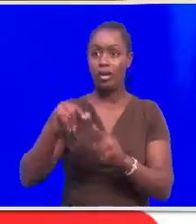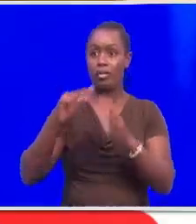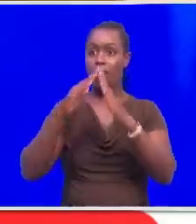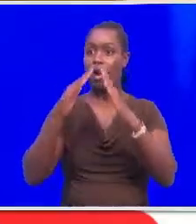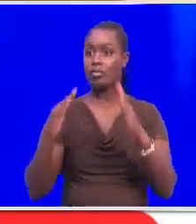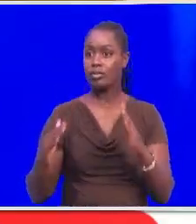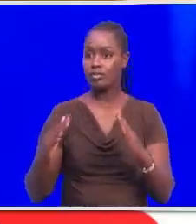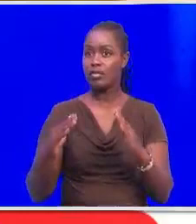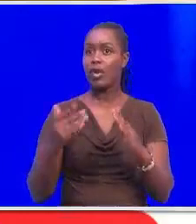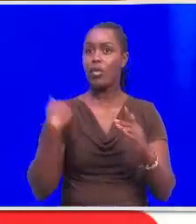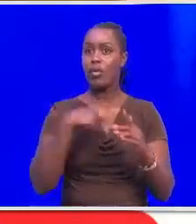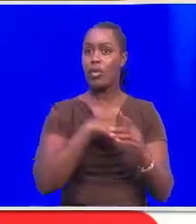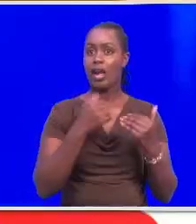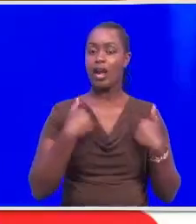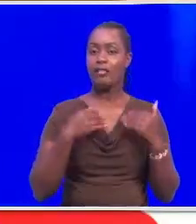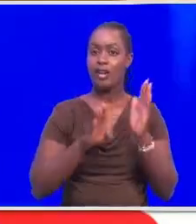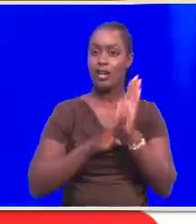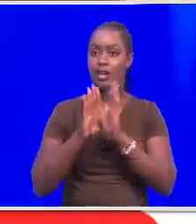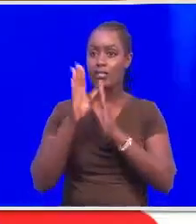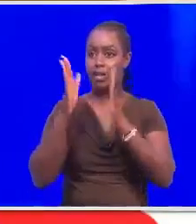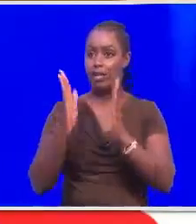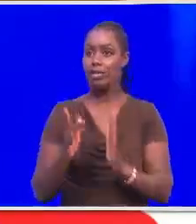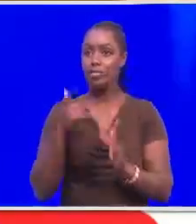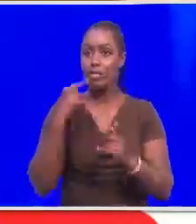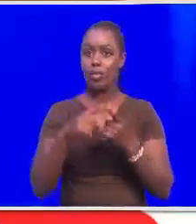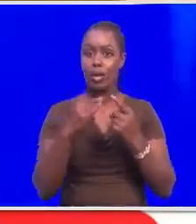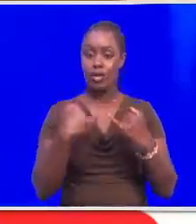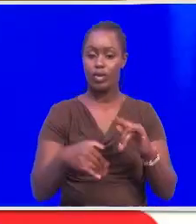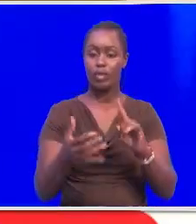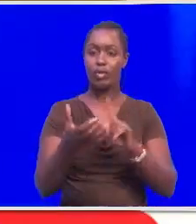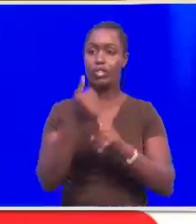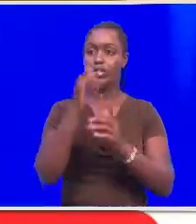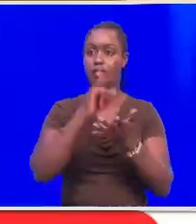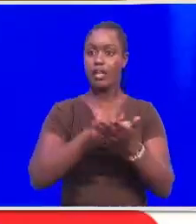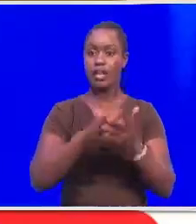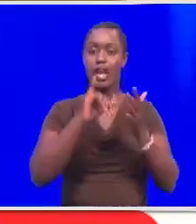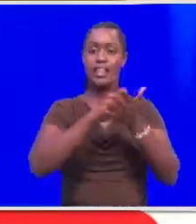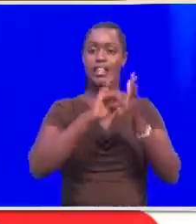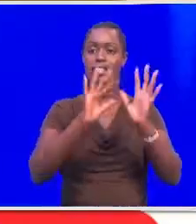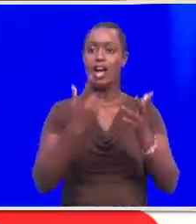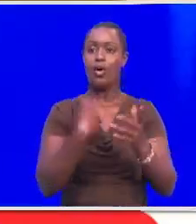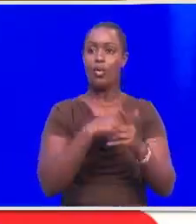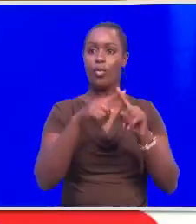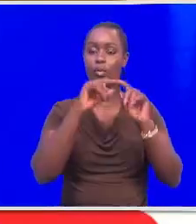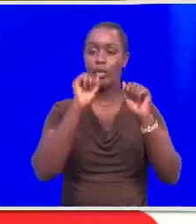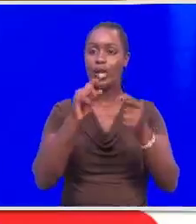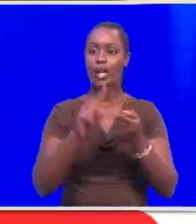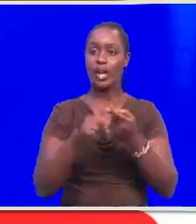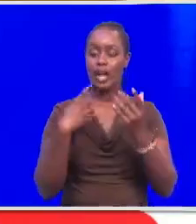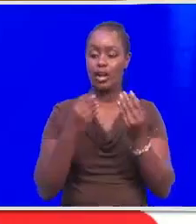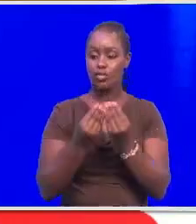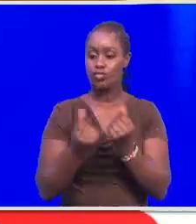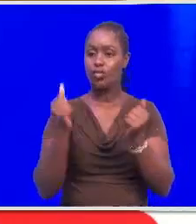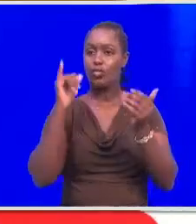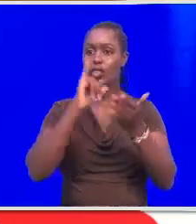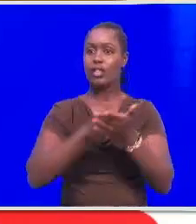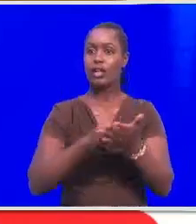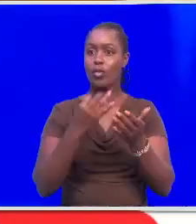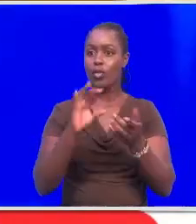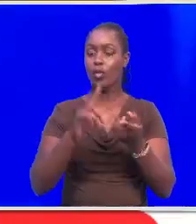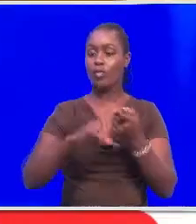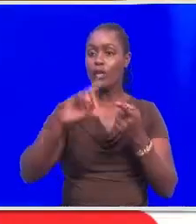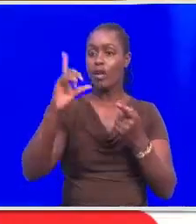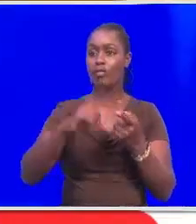as a private developers who are also getting into that. That is the only way we'll be able to bridge that gap of affordable homes, because it